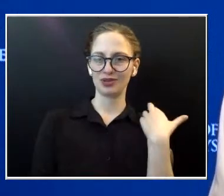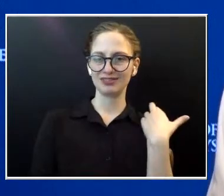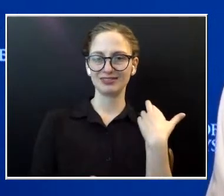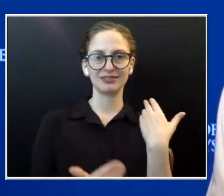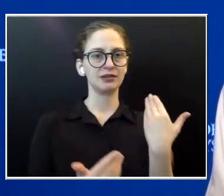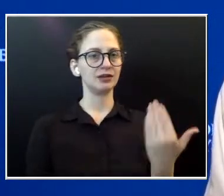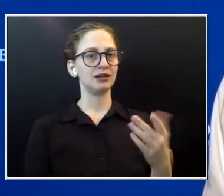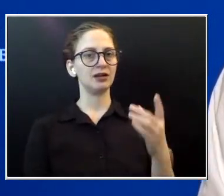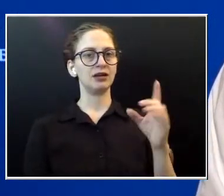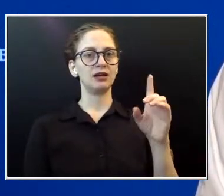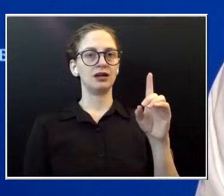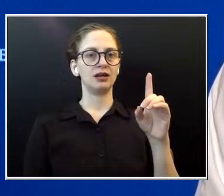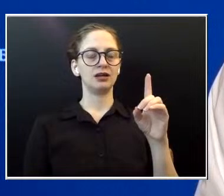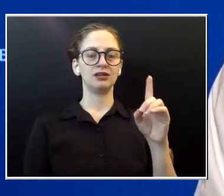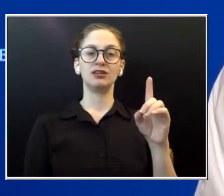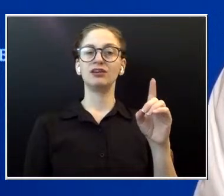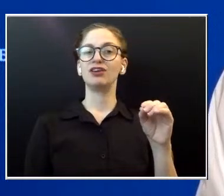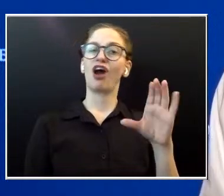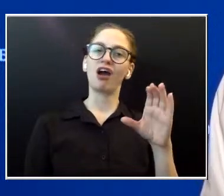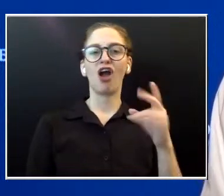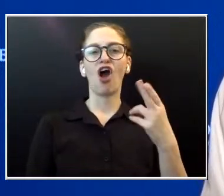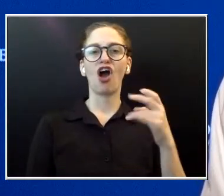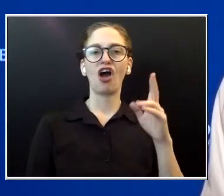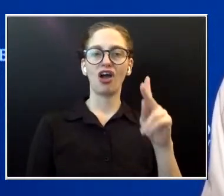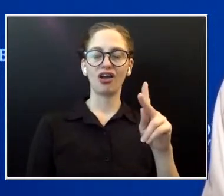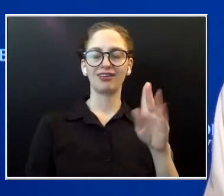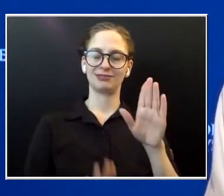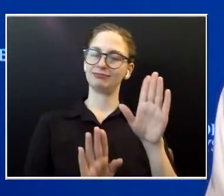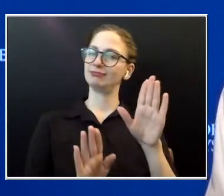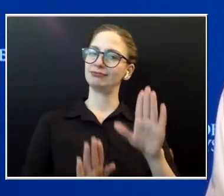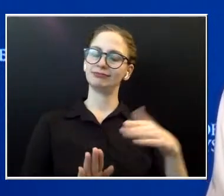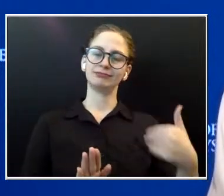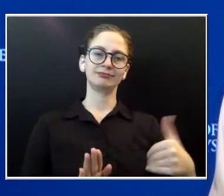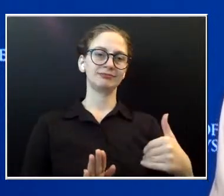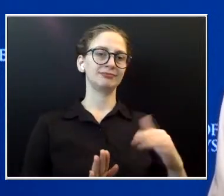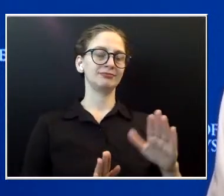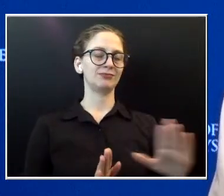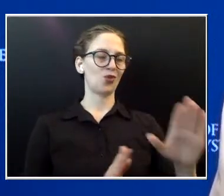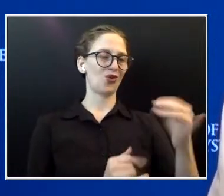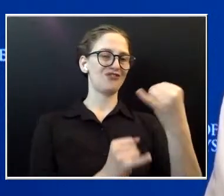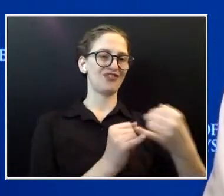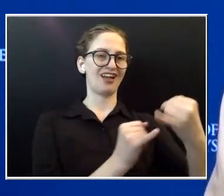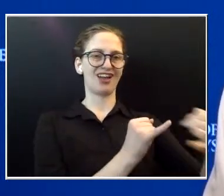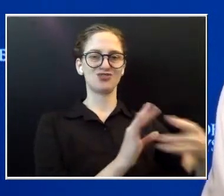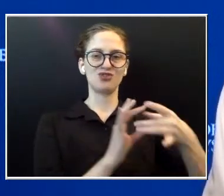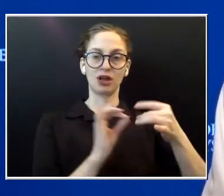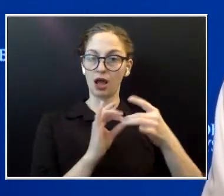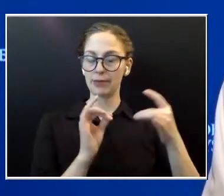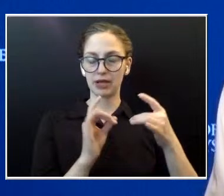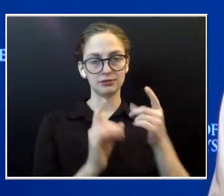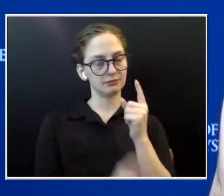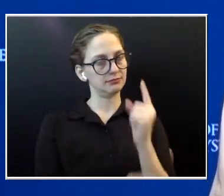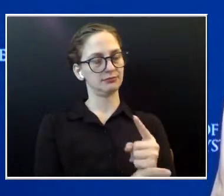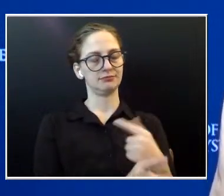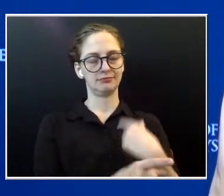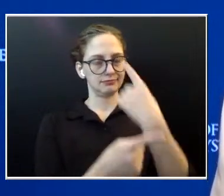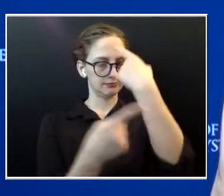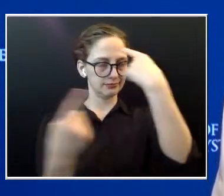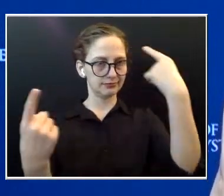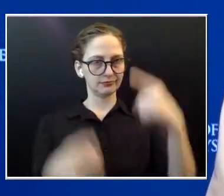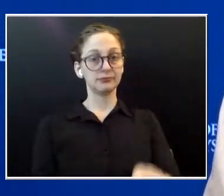remarkable guest. All those final comments were so on point. I agree with all of them. And as far as infections